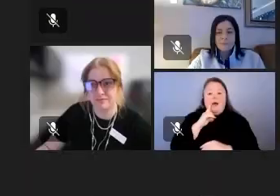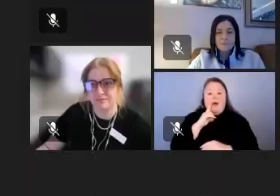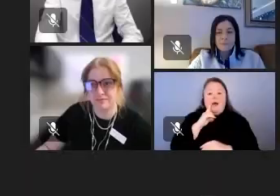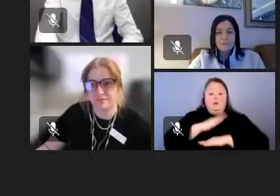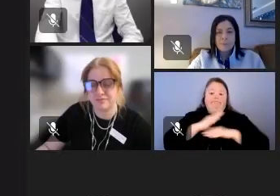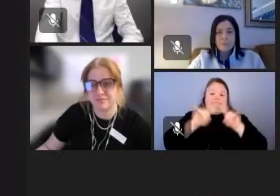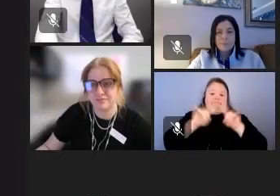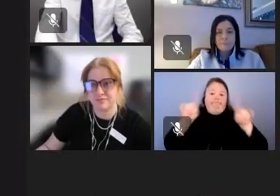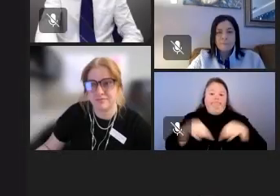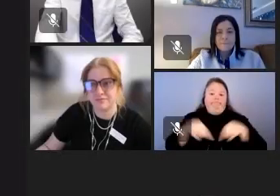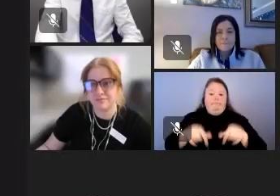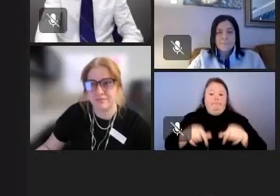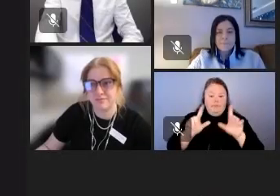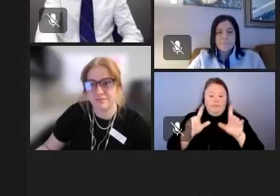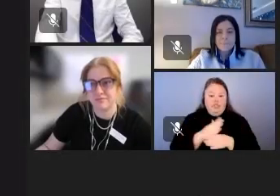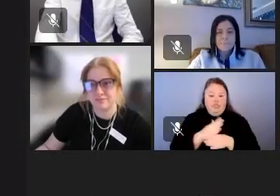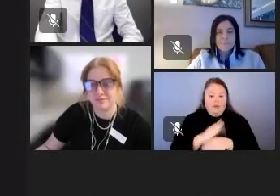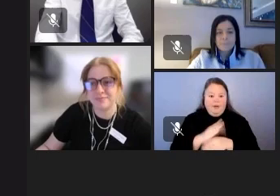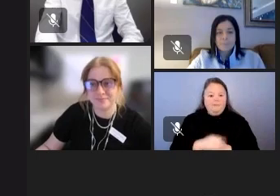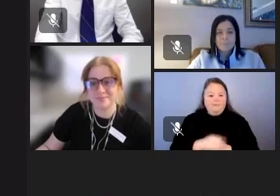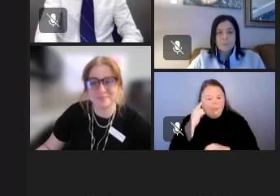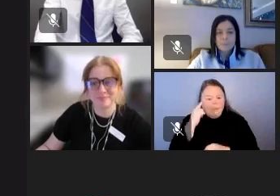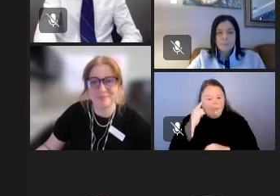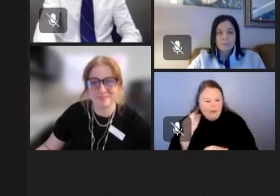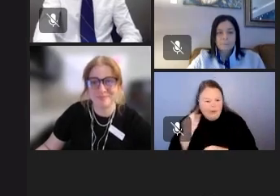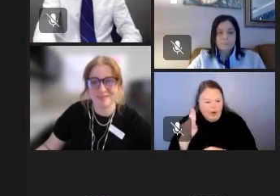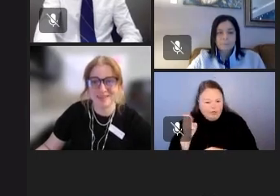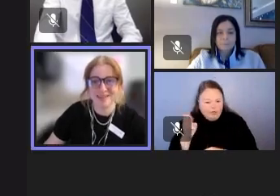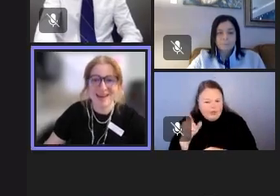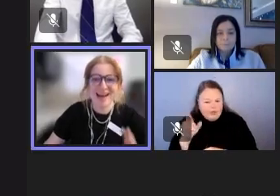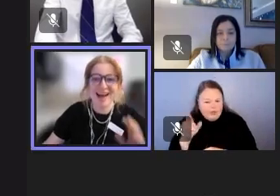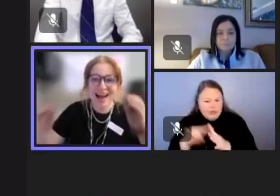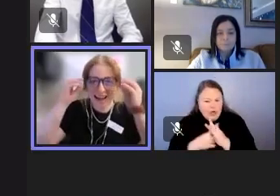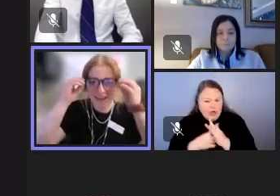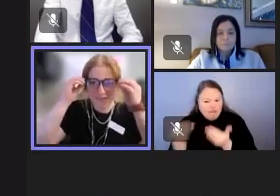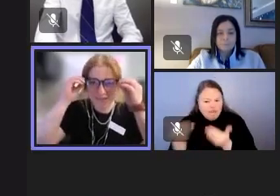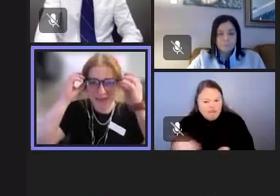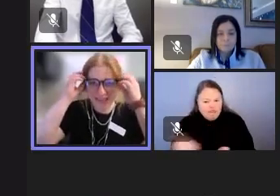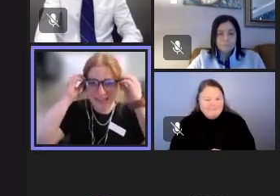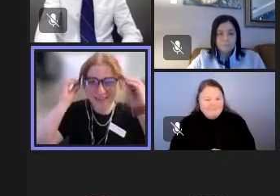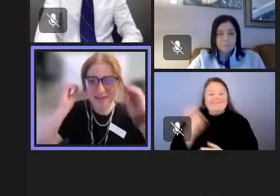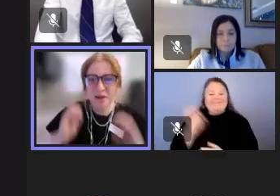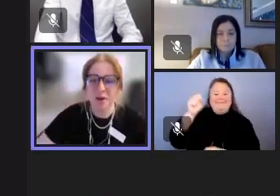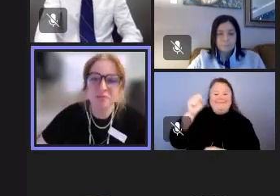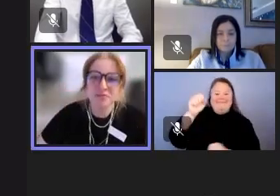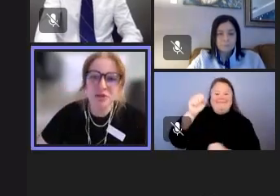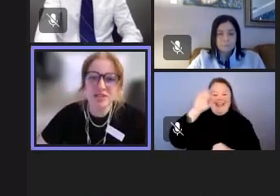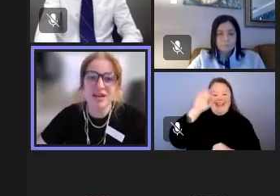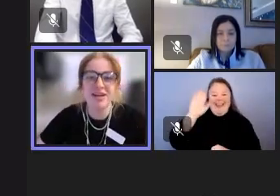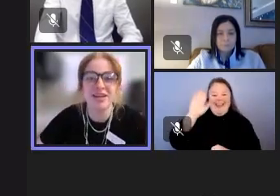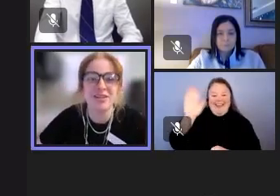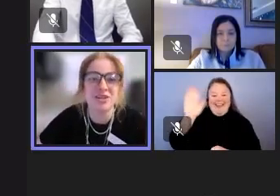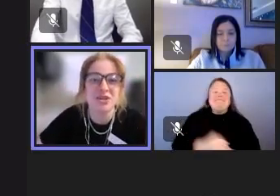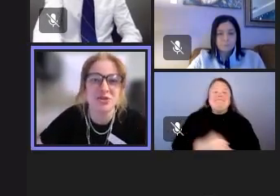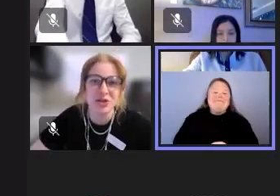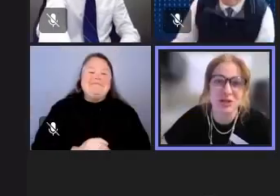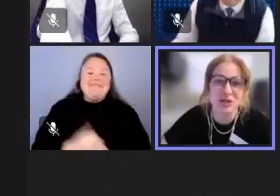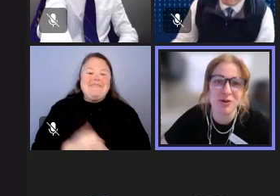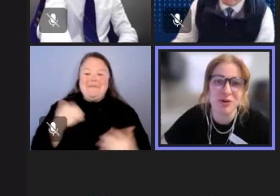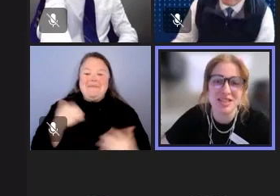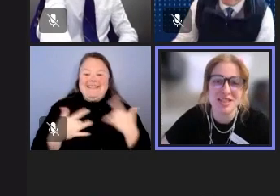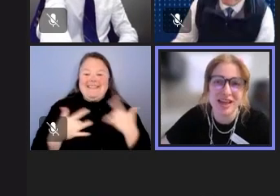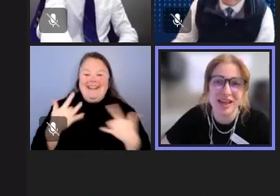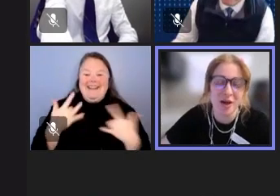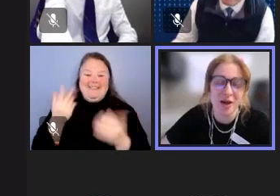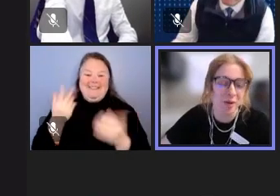And I think Audrey is kicking off, but take it away, guys. Yeah. Hi, everybody. I'm so excited to